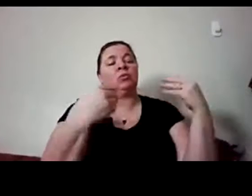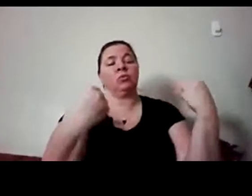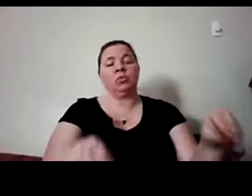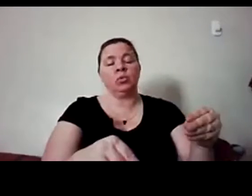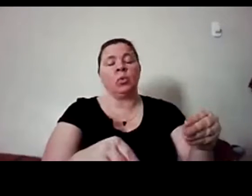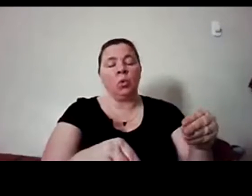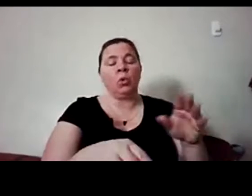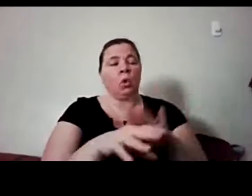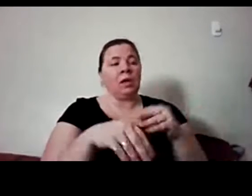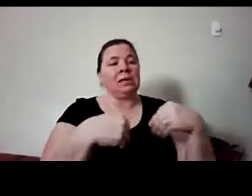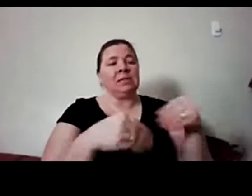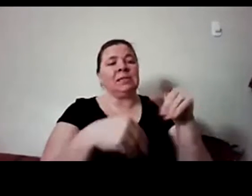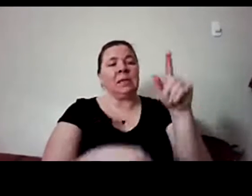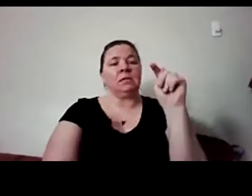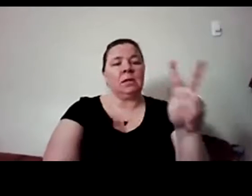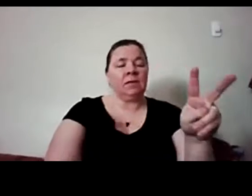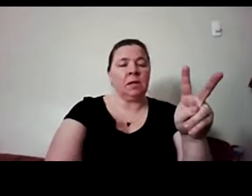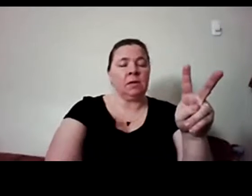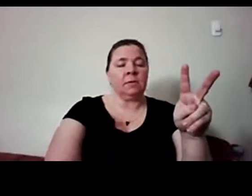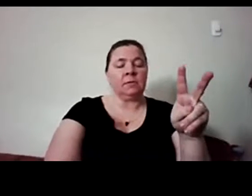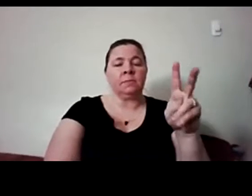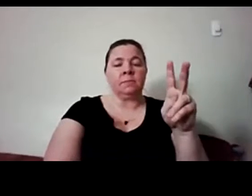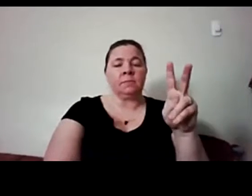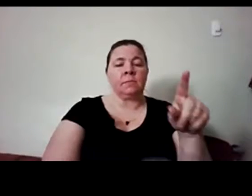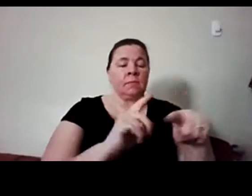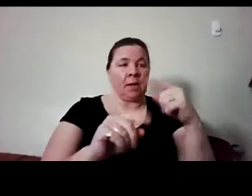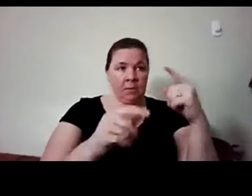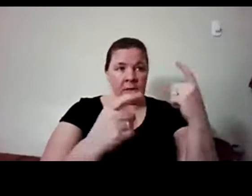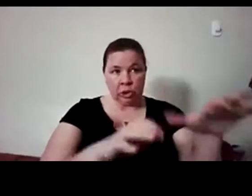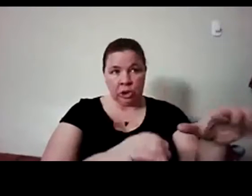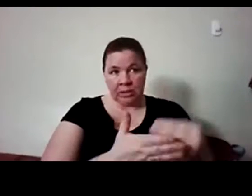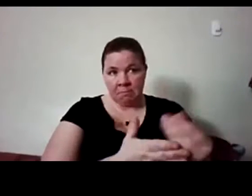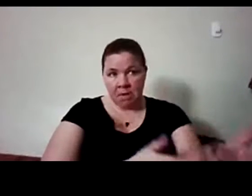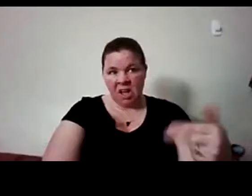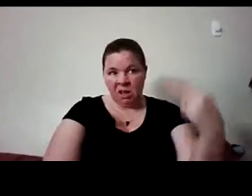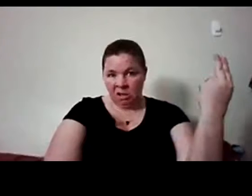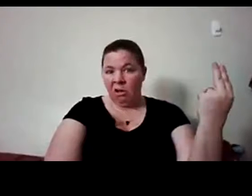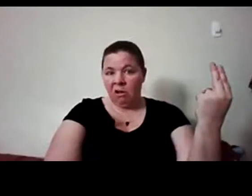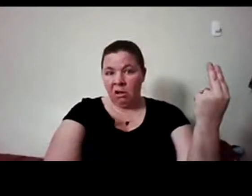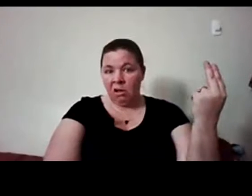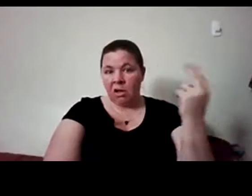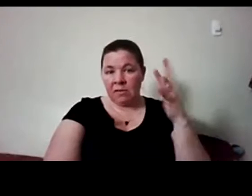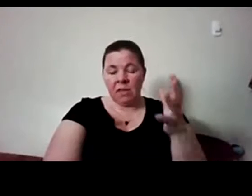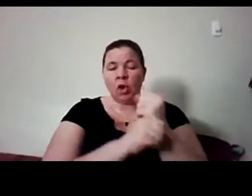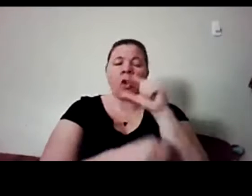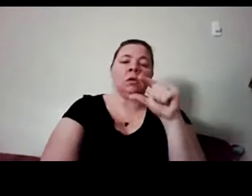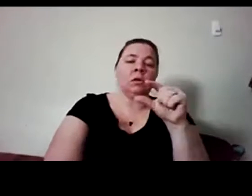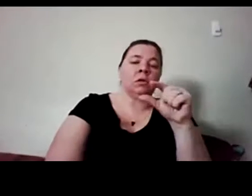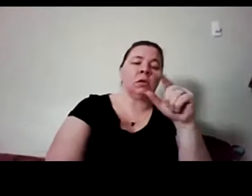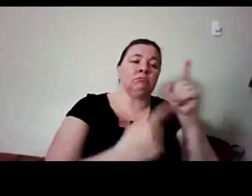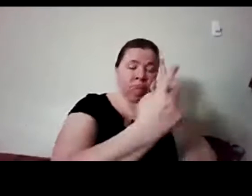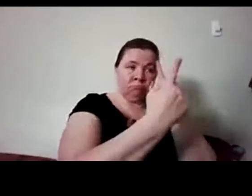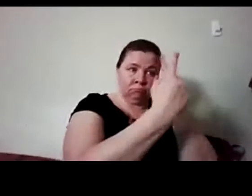of purchasing, of buying are very, very high, right? So that store just got a targeted traffic.